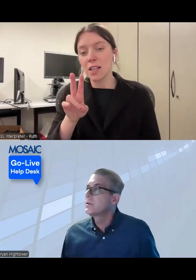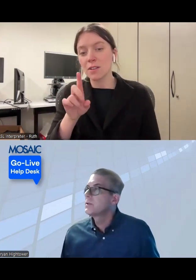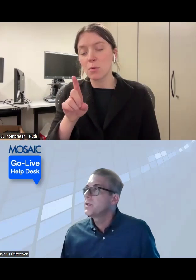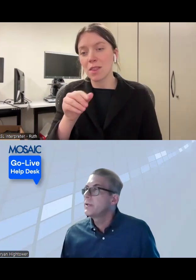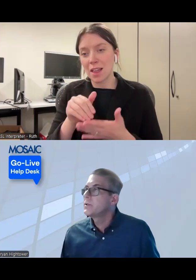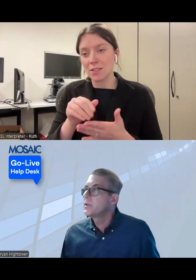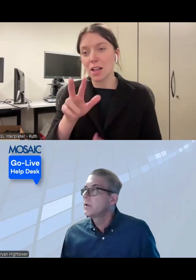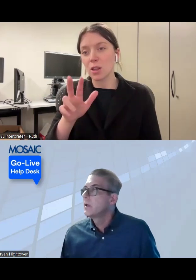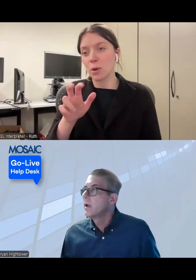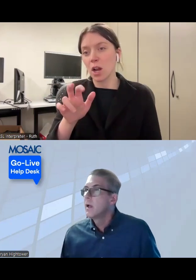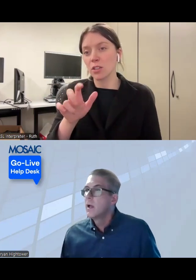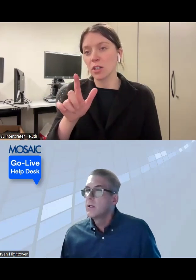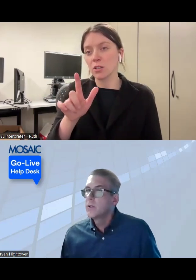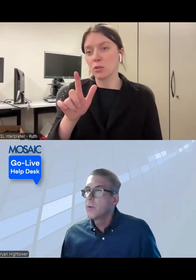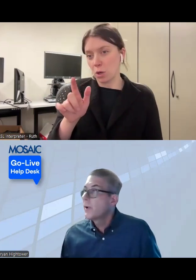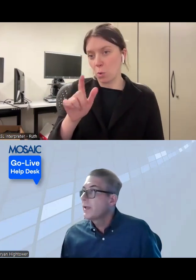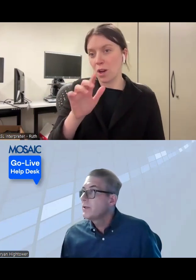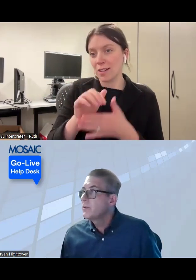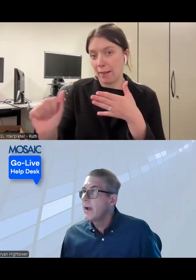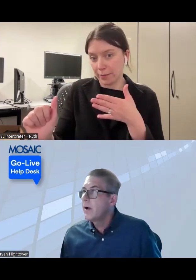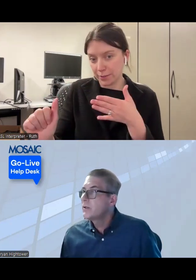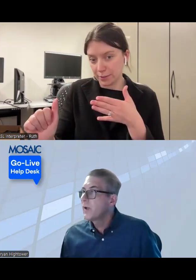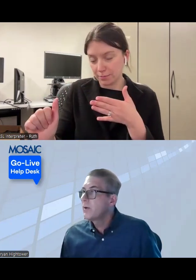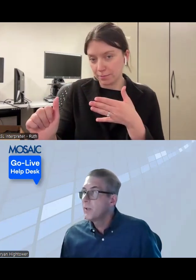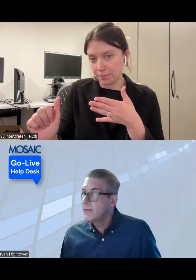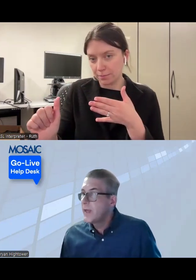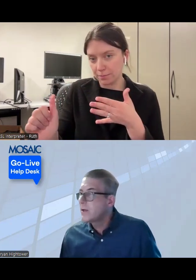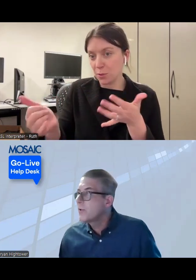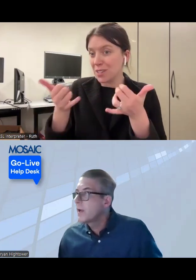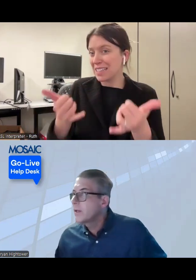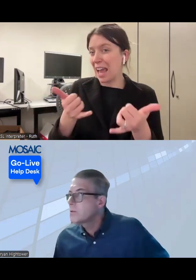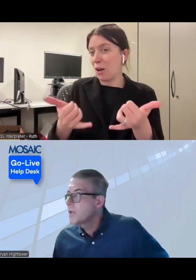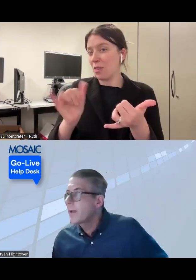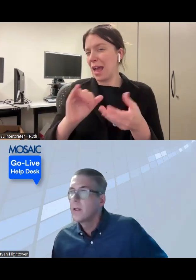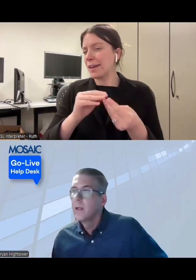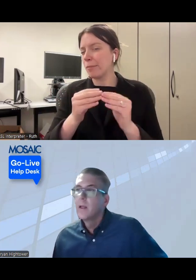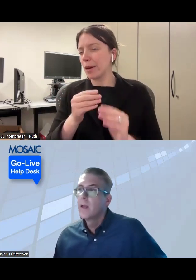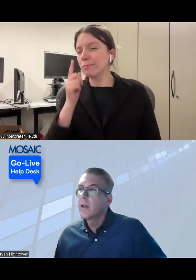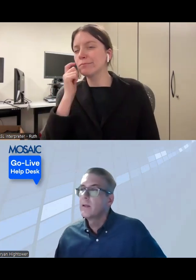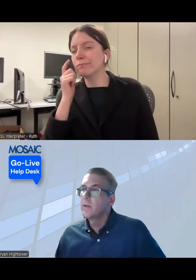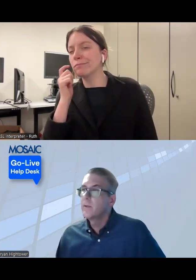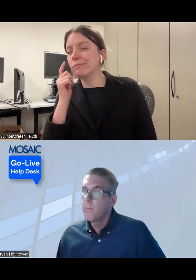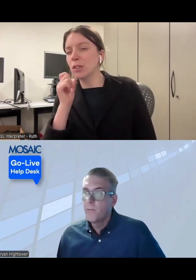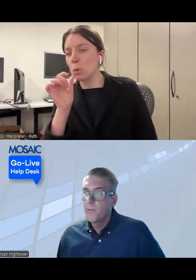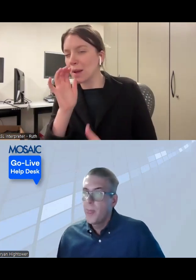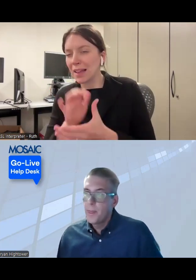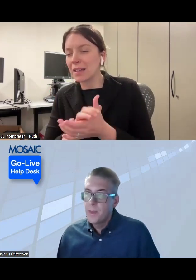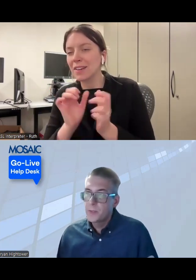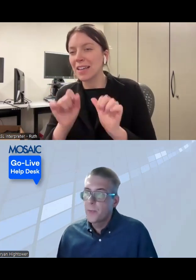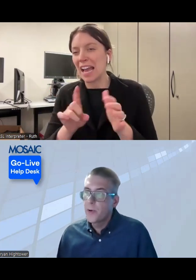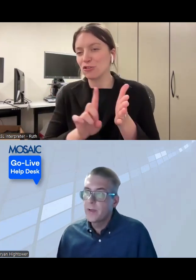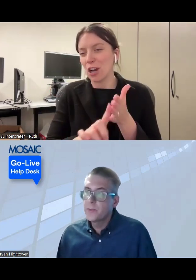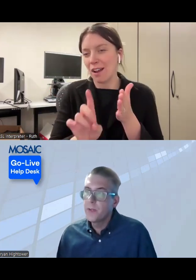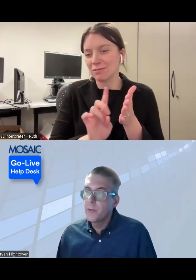$171,320 change. So what I can do now is if I don't believe that number, I can go check. And